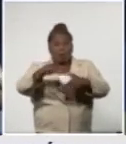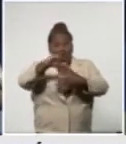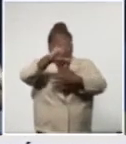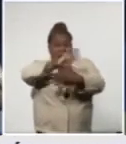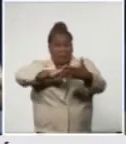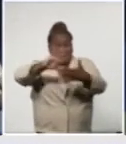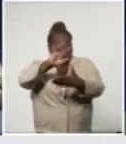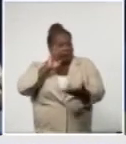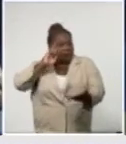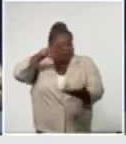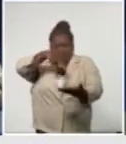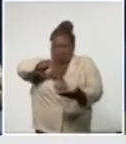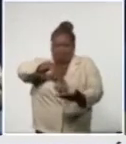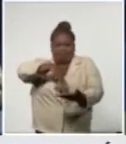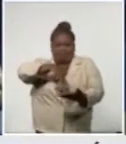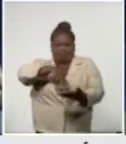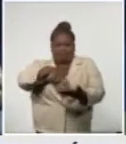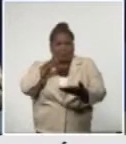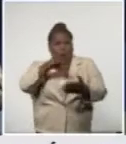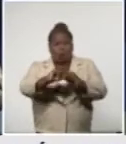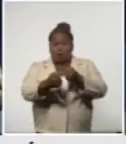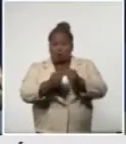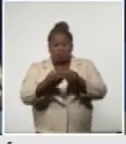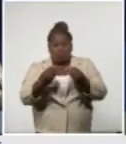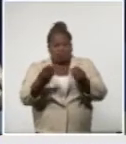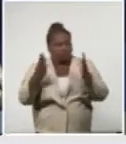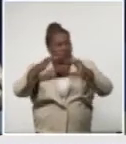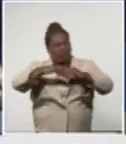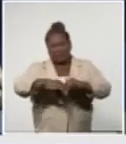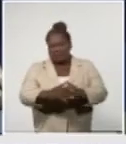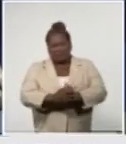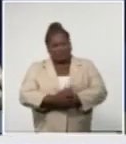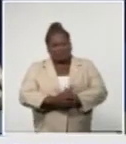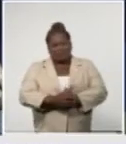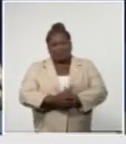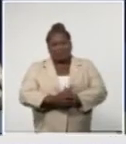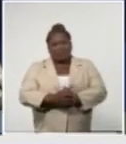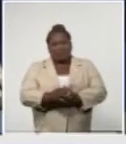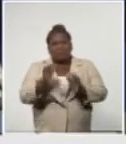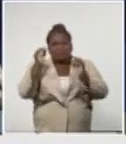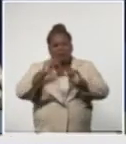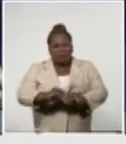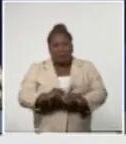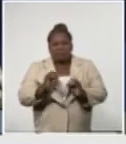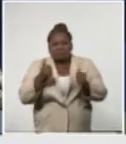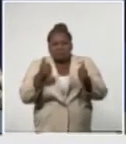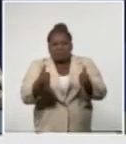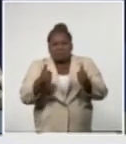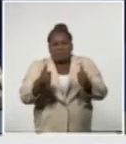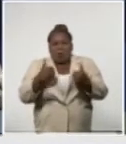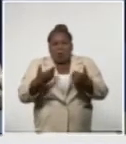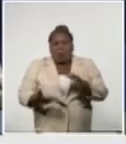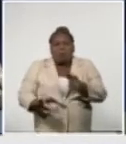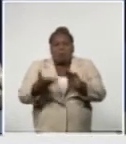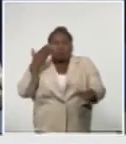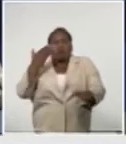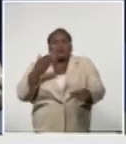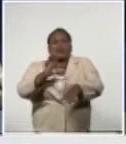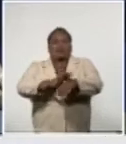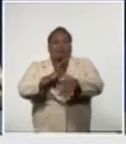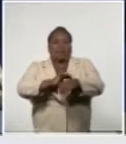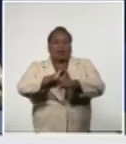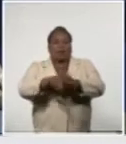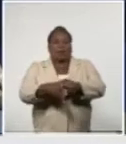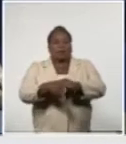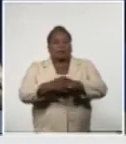the region of the Americas has become its epicenter